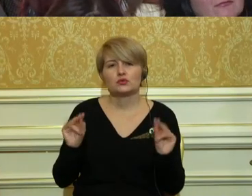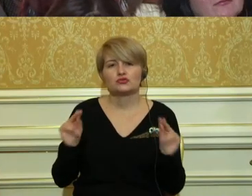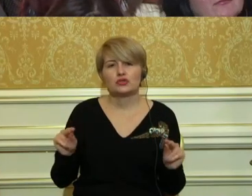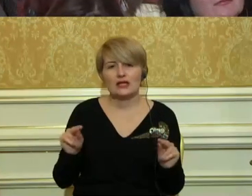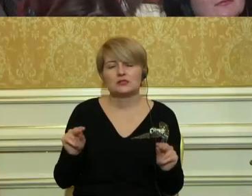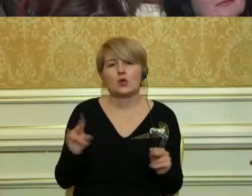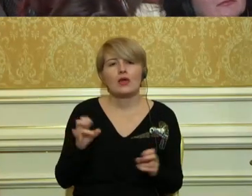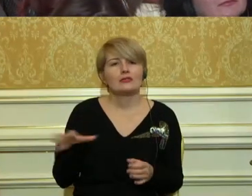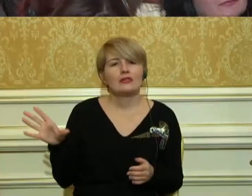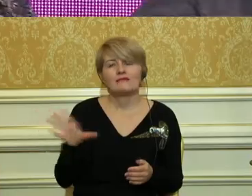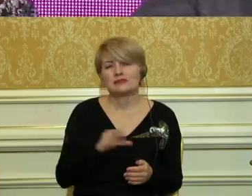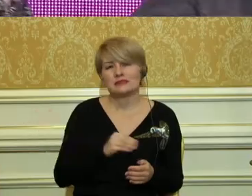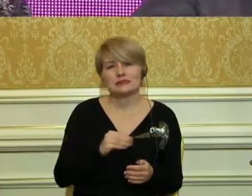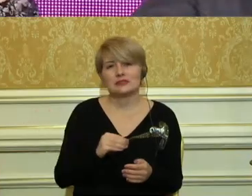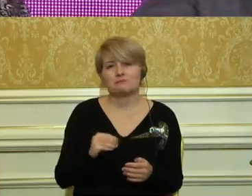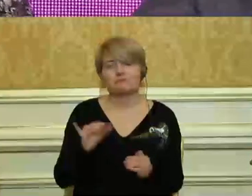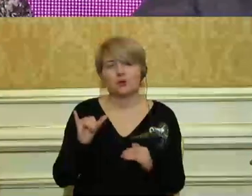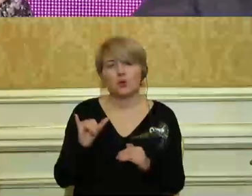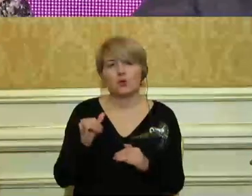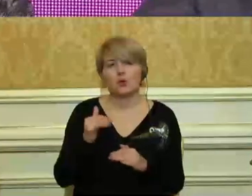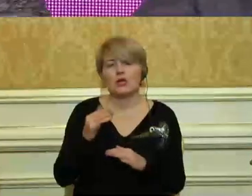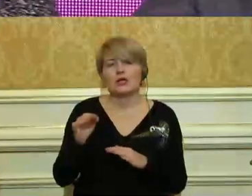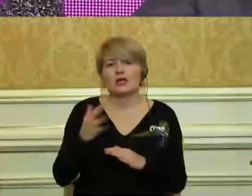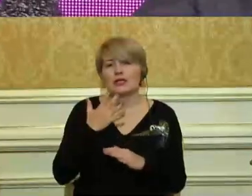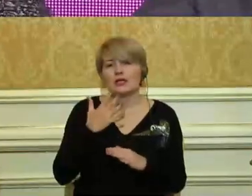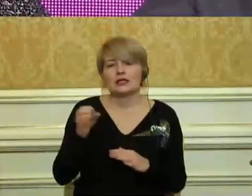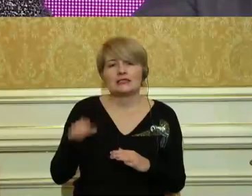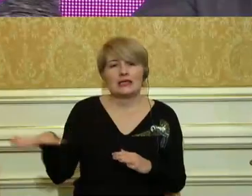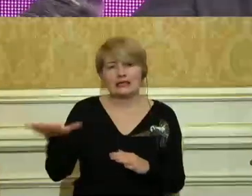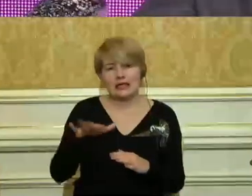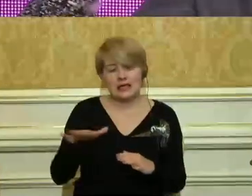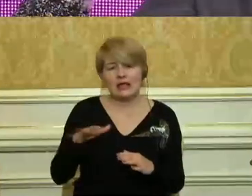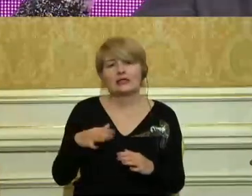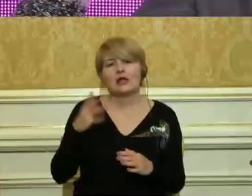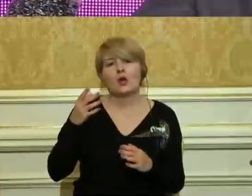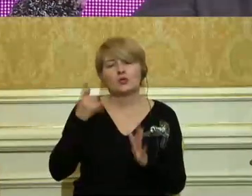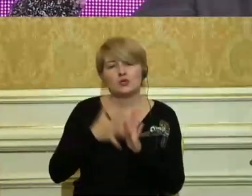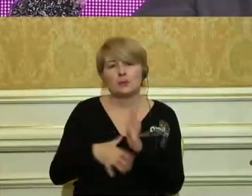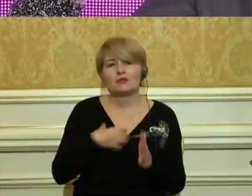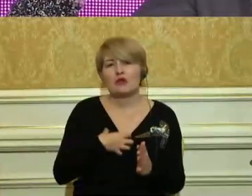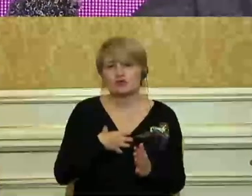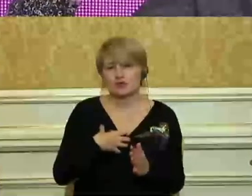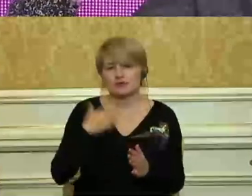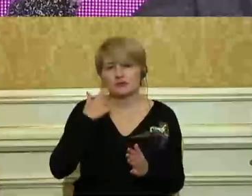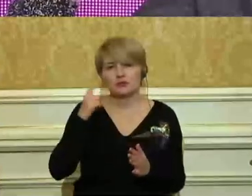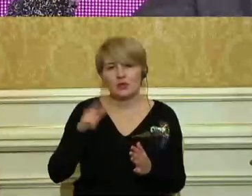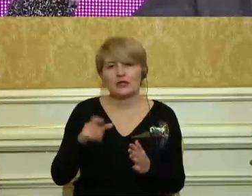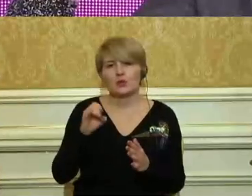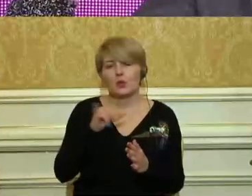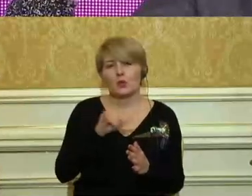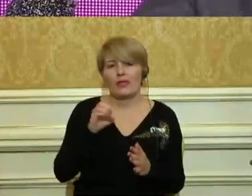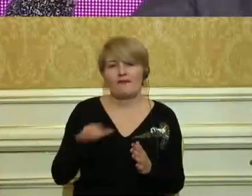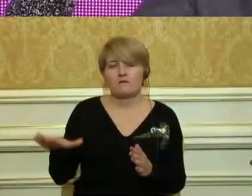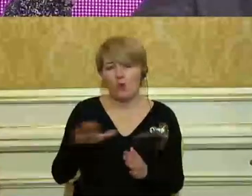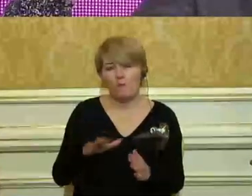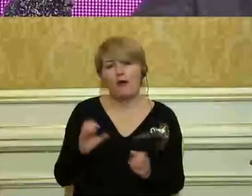countries understands how important Ukraine is for Europe as well. But that